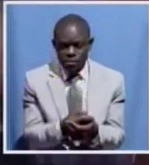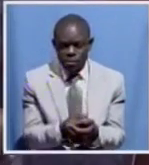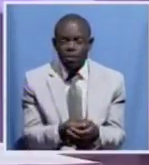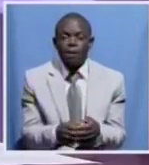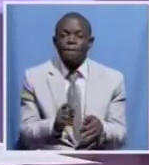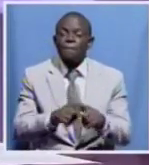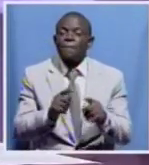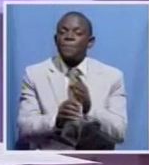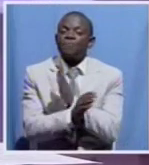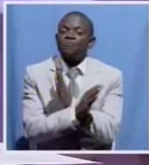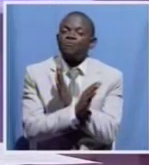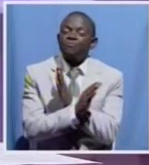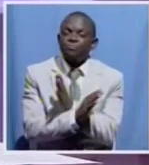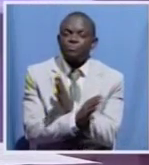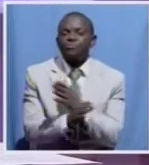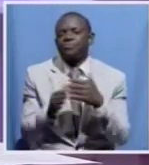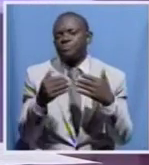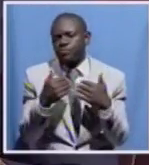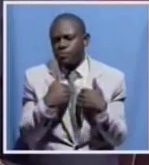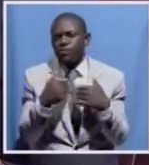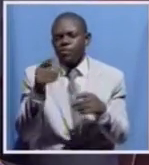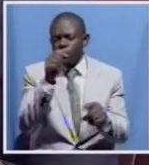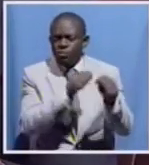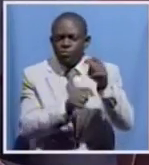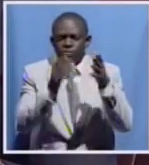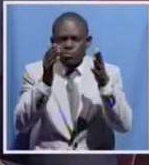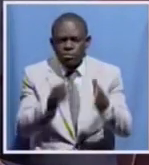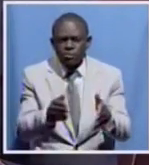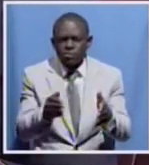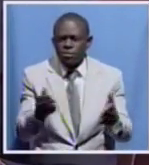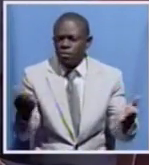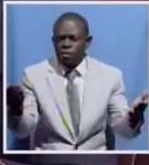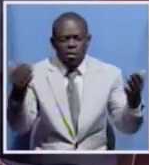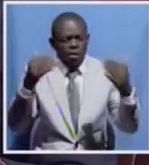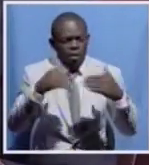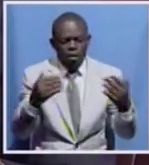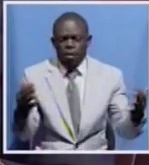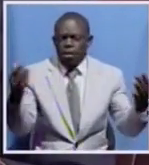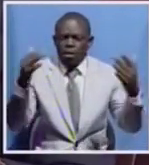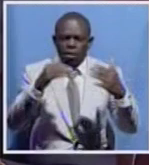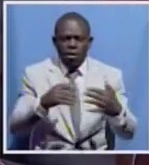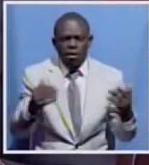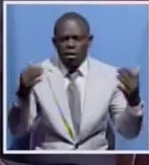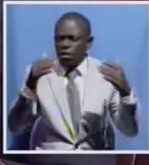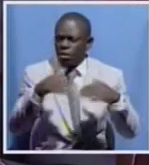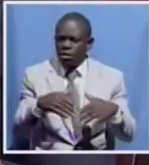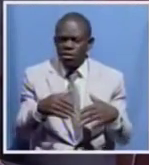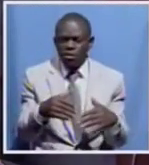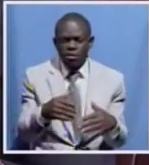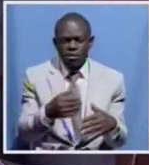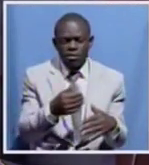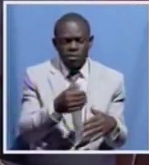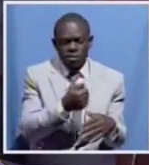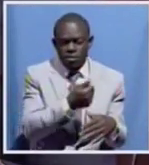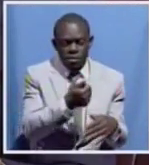for tourists to come than any of these other countries that are spending huge monies, that are splashing these